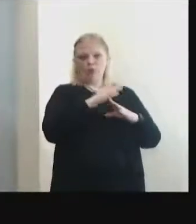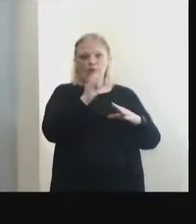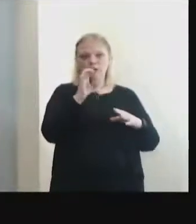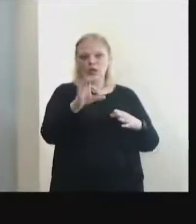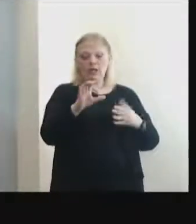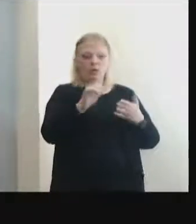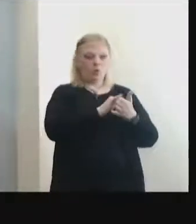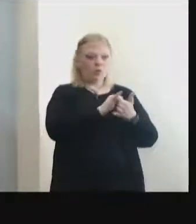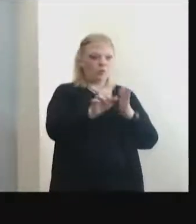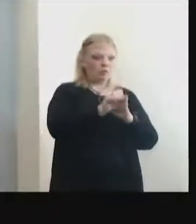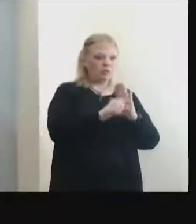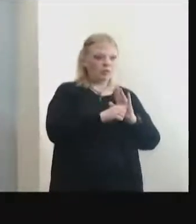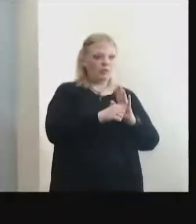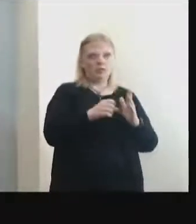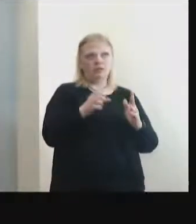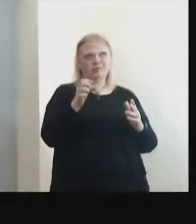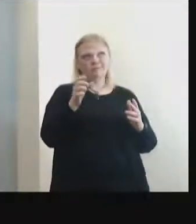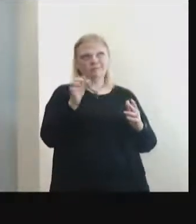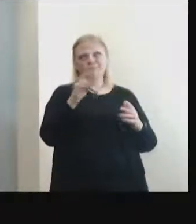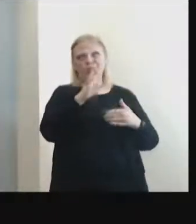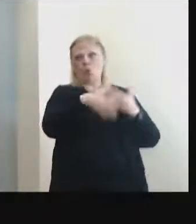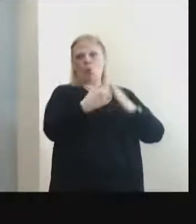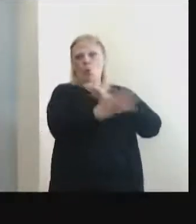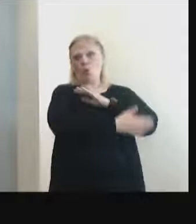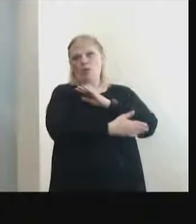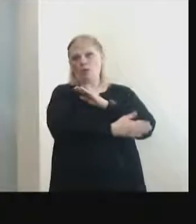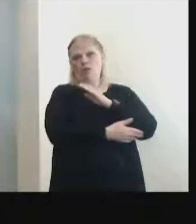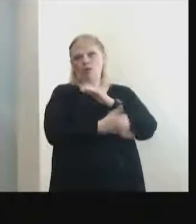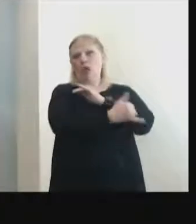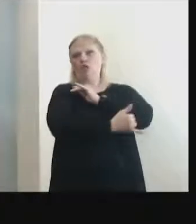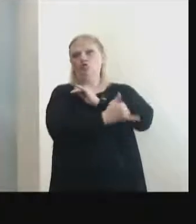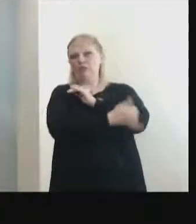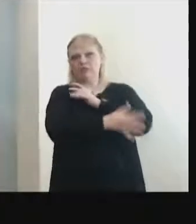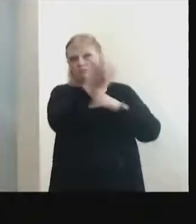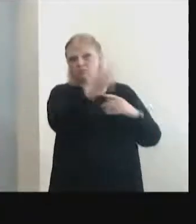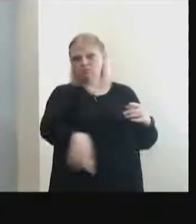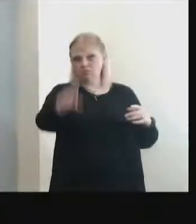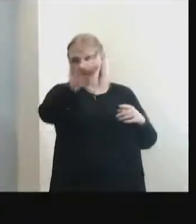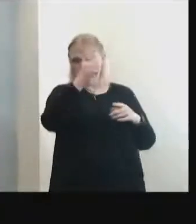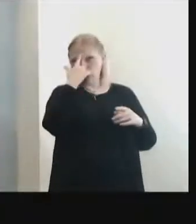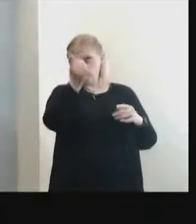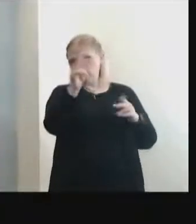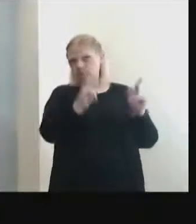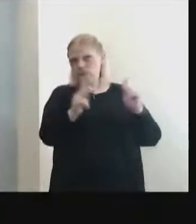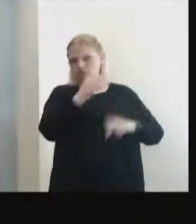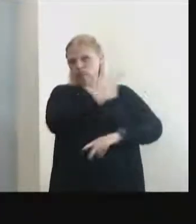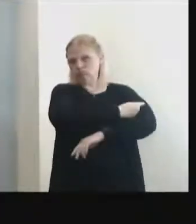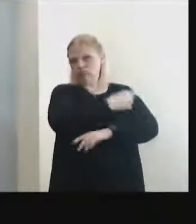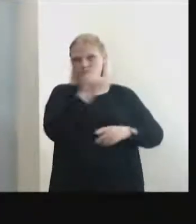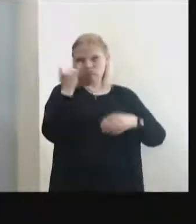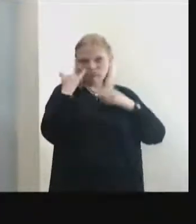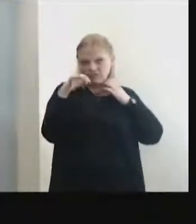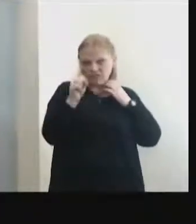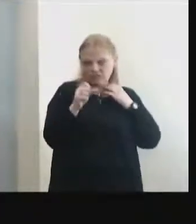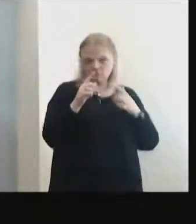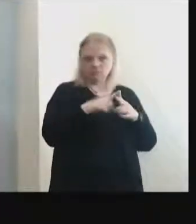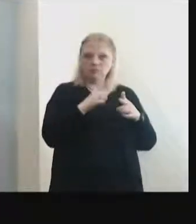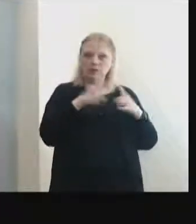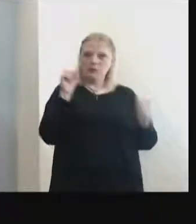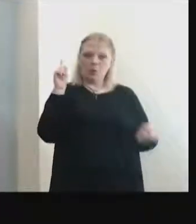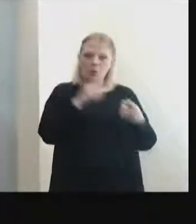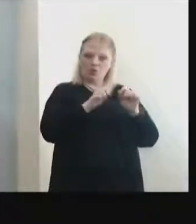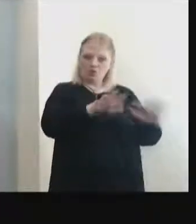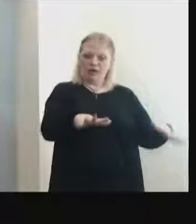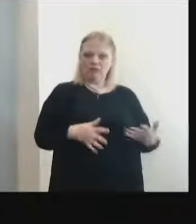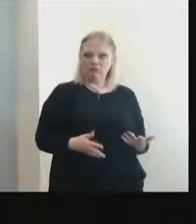matter, the rest of the country. And it's all in the hands of the public to get vaccinated. If we get vaccinated, we can reduce the further spread of this.